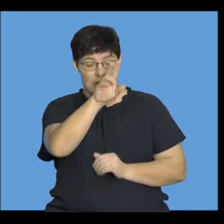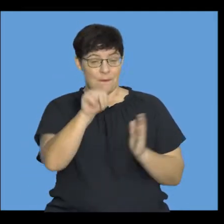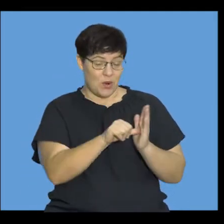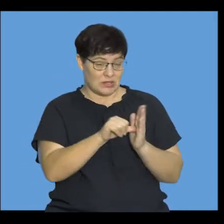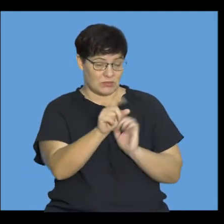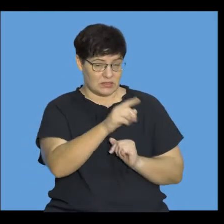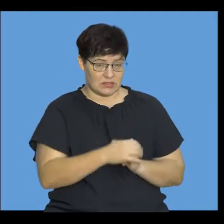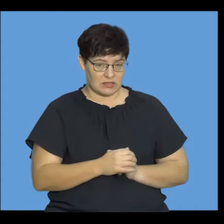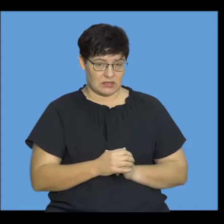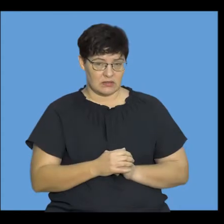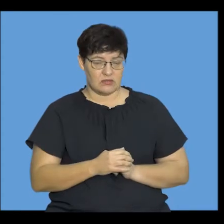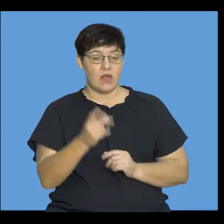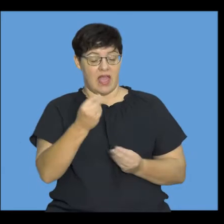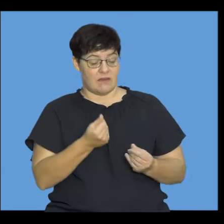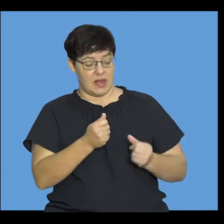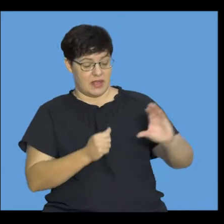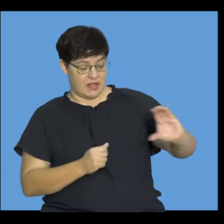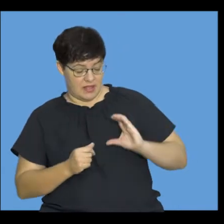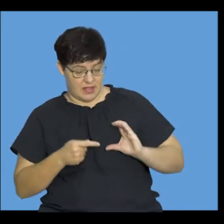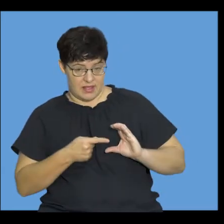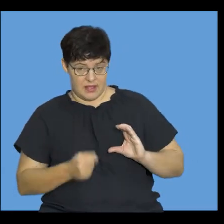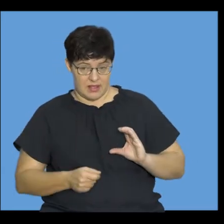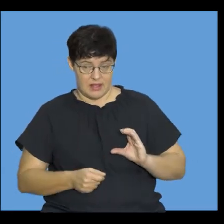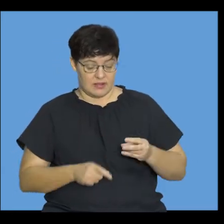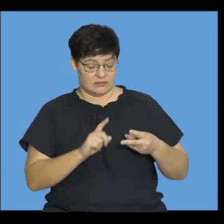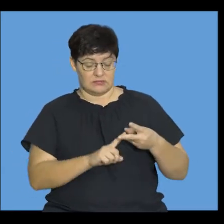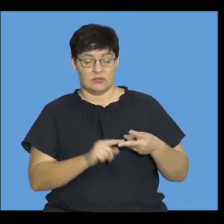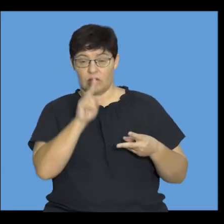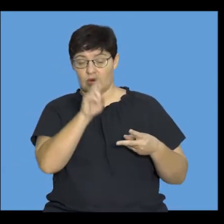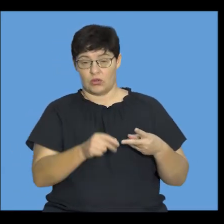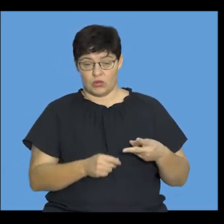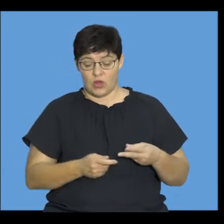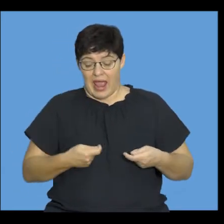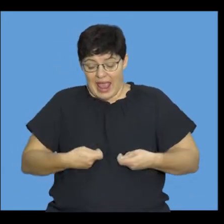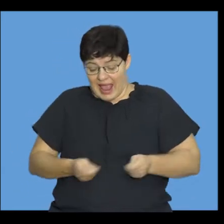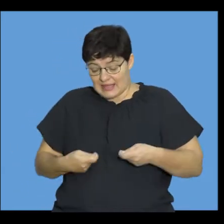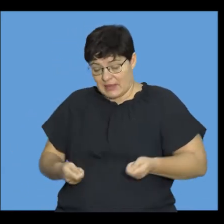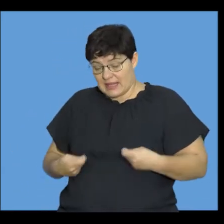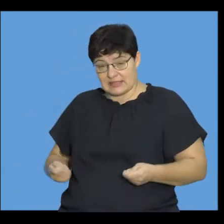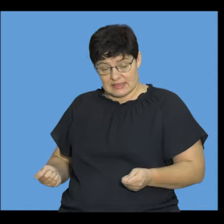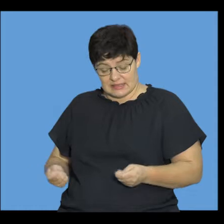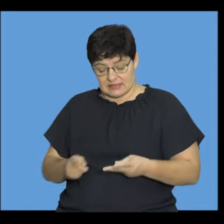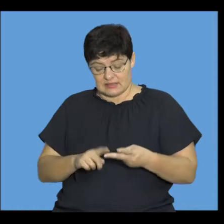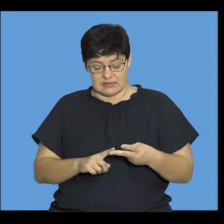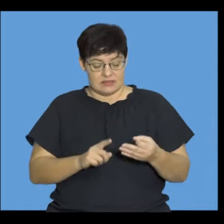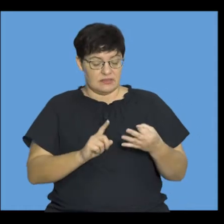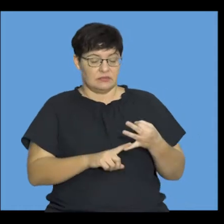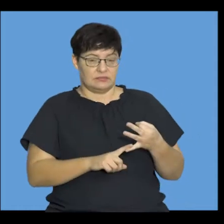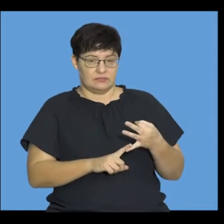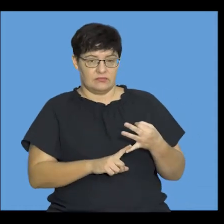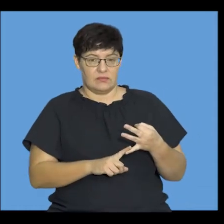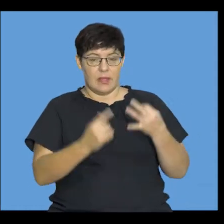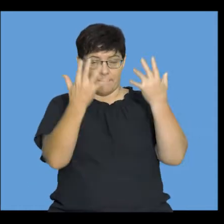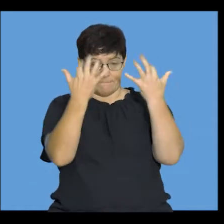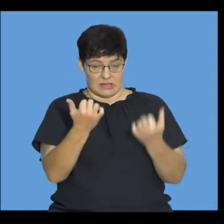You're looking at revenue. You're looking at expenditure. You're looking at your budget